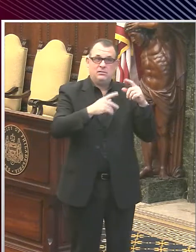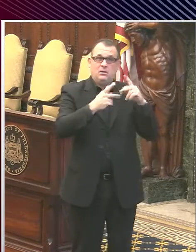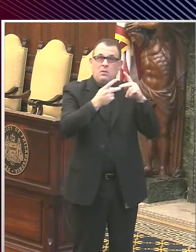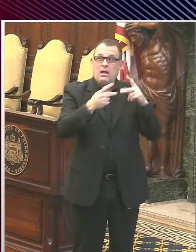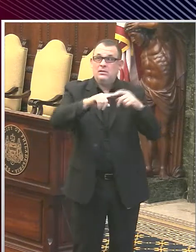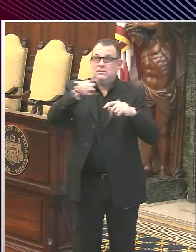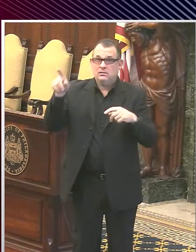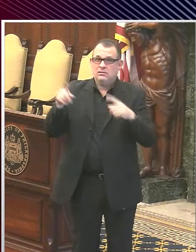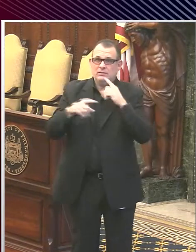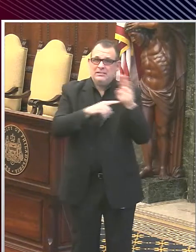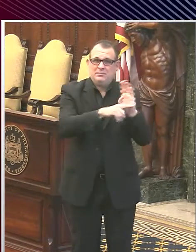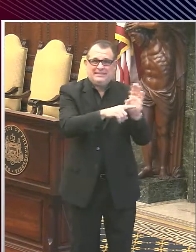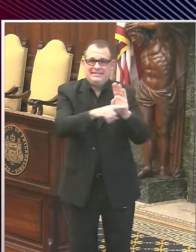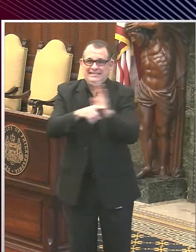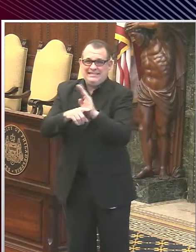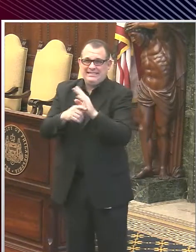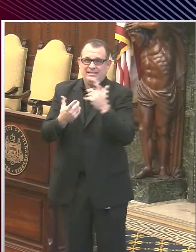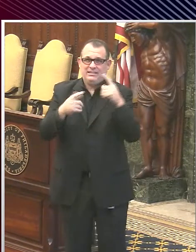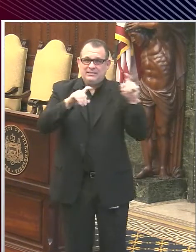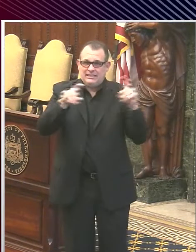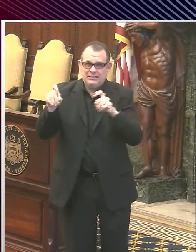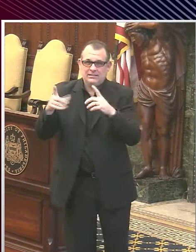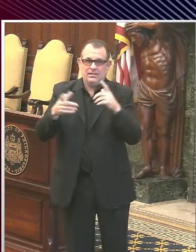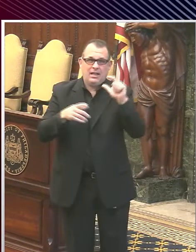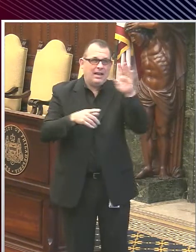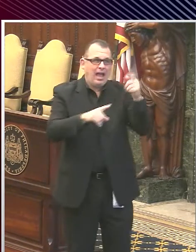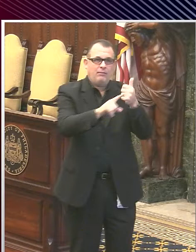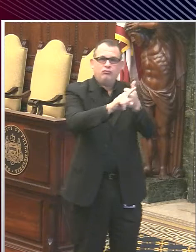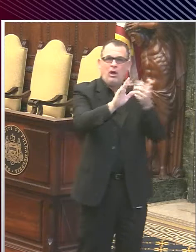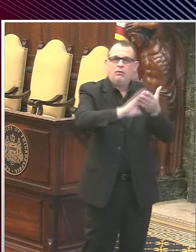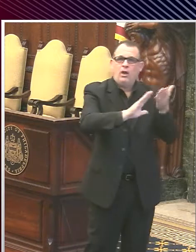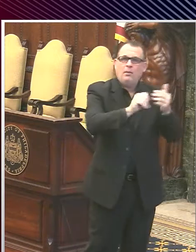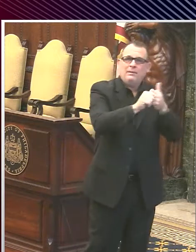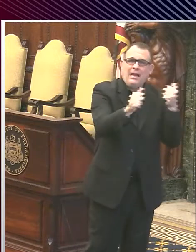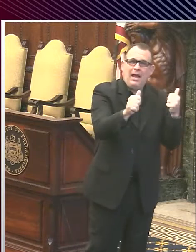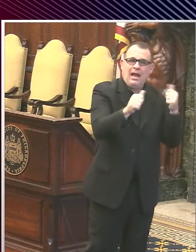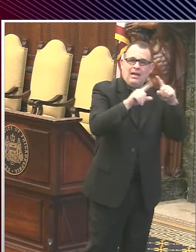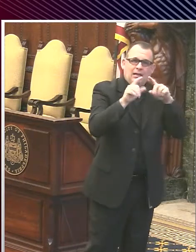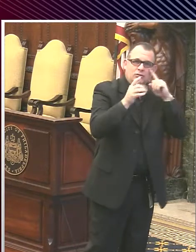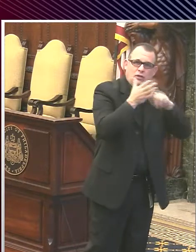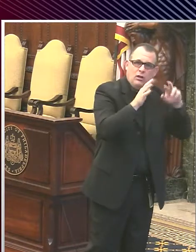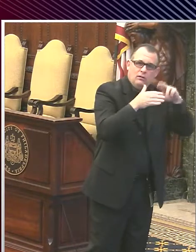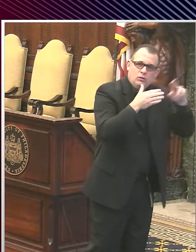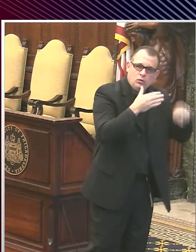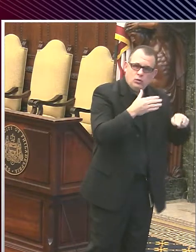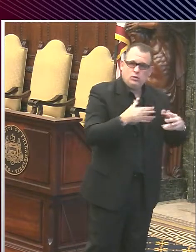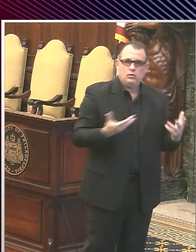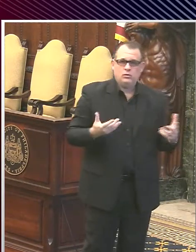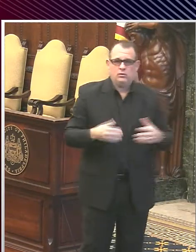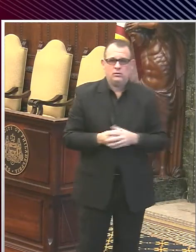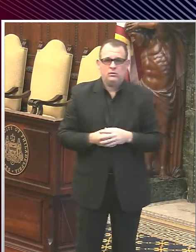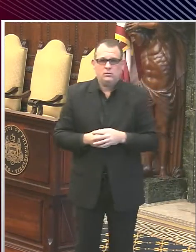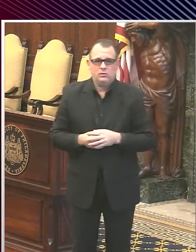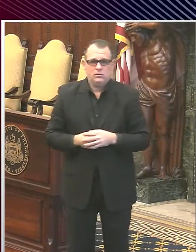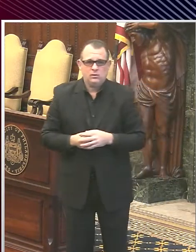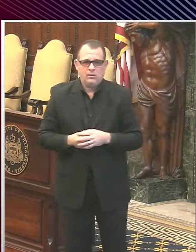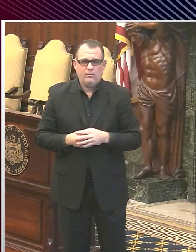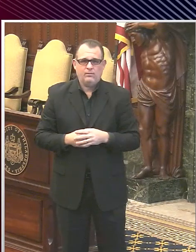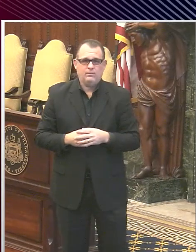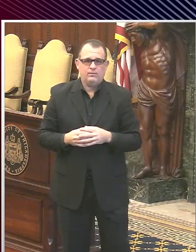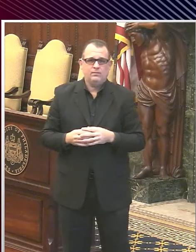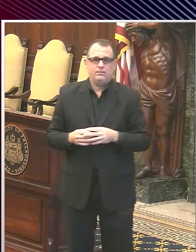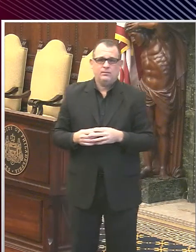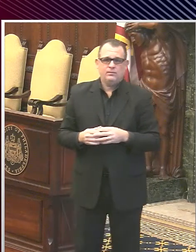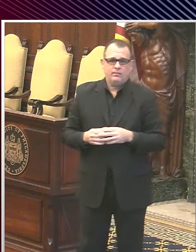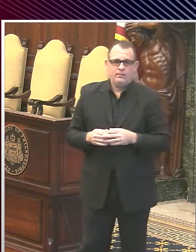laboratories are backed up, and so to a certain extent, there are delays in getting test results. On average, maybe 3 to 4 days. At some laboratories, people get the results